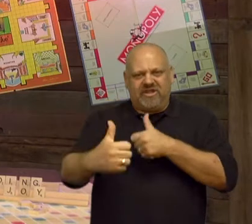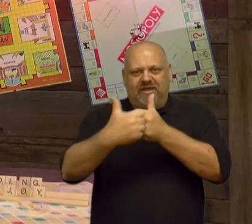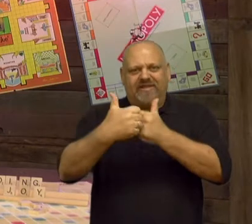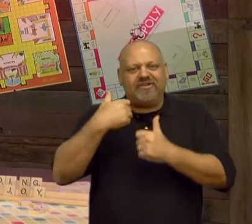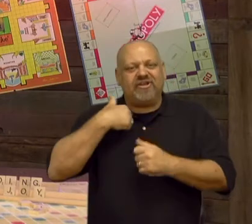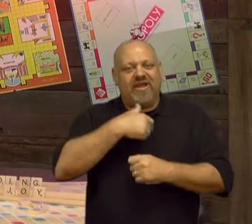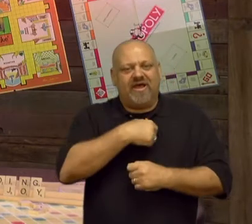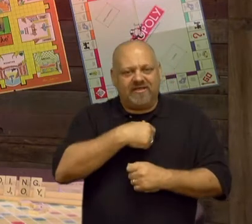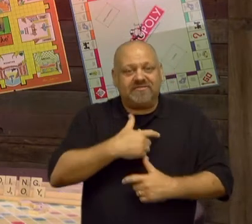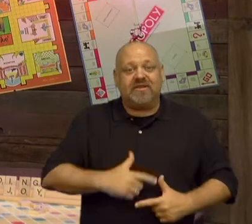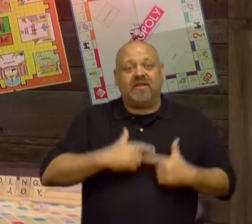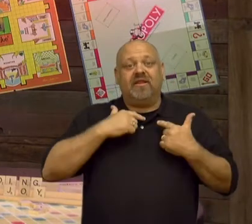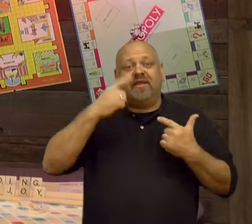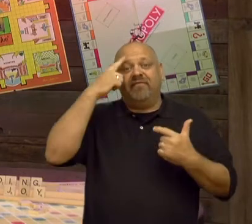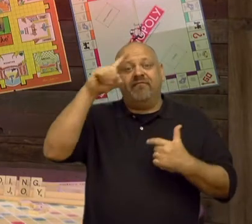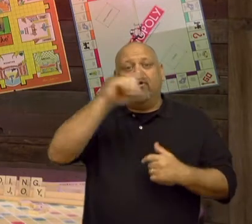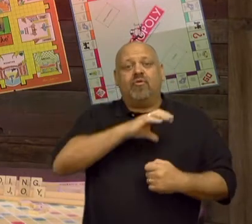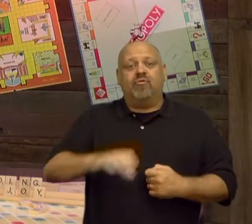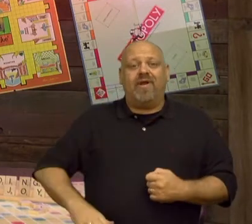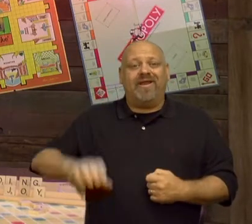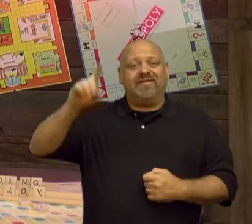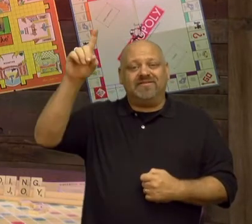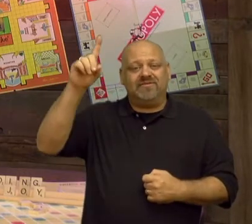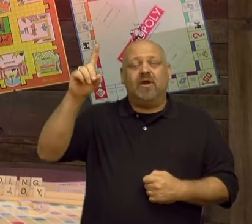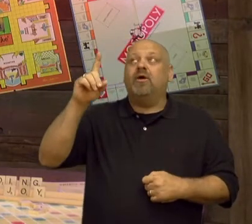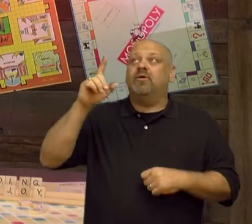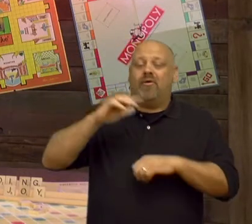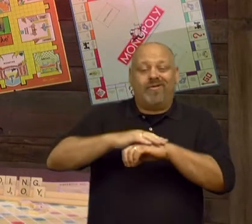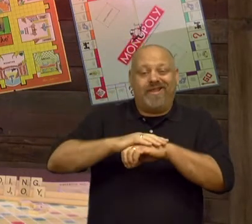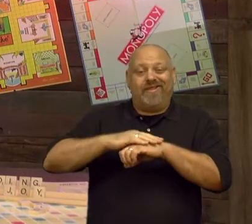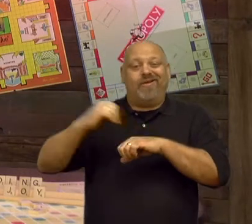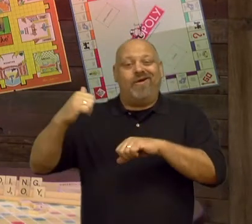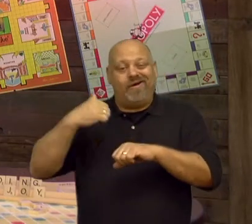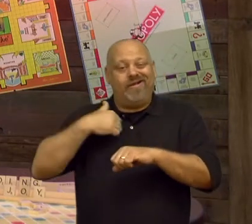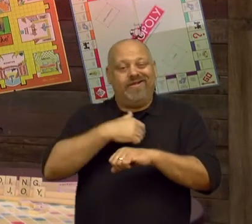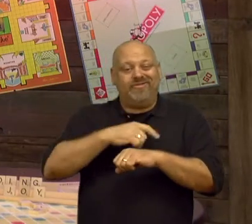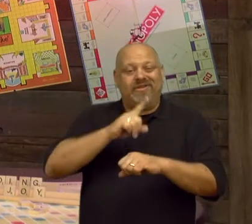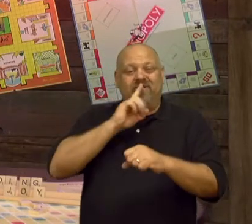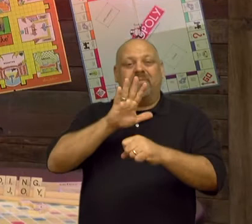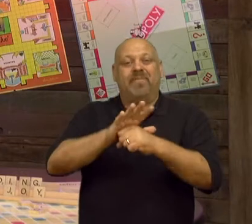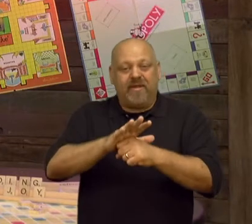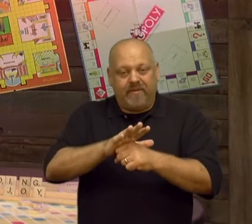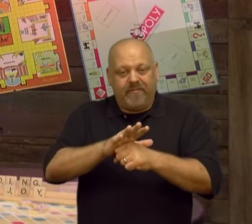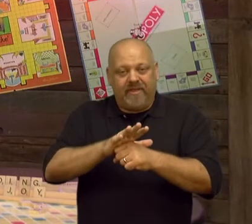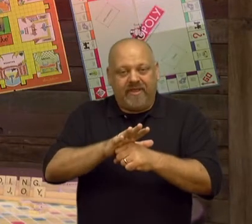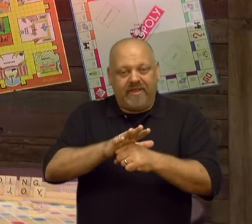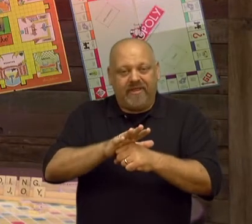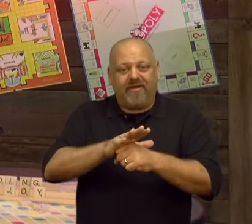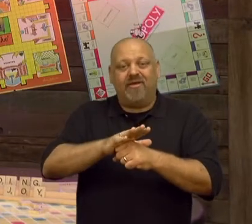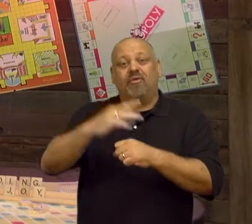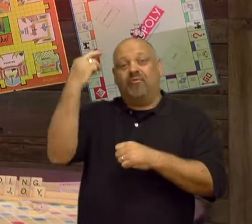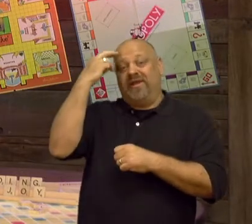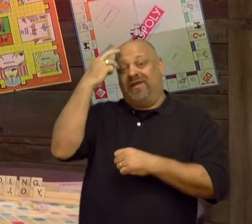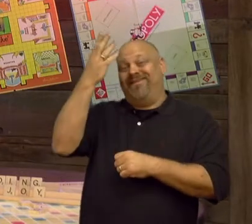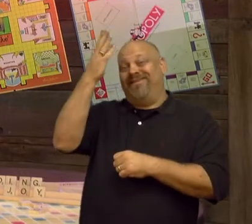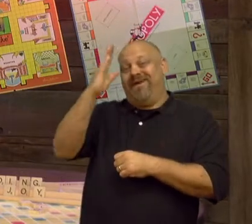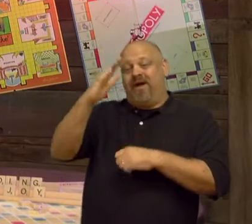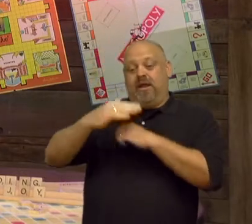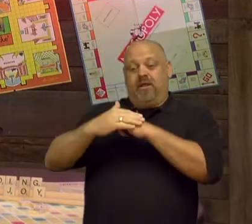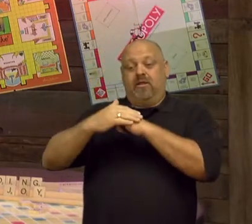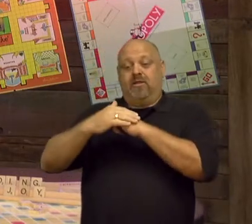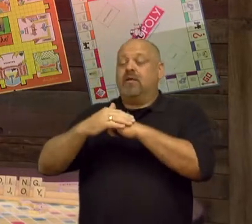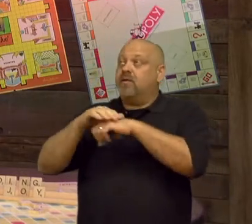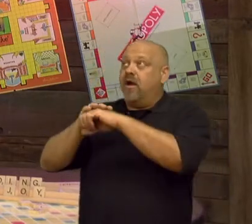us to live for Christ. So we are called to the commitment. Do you realize that also